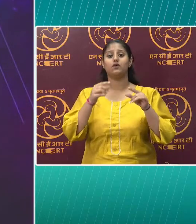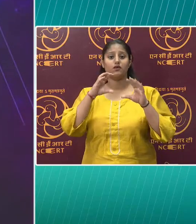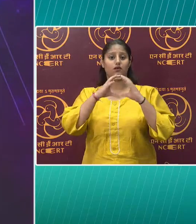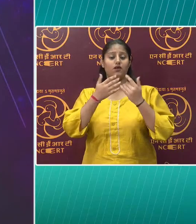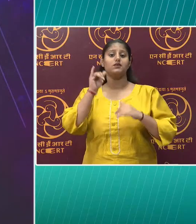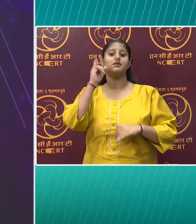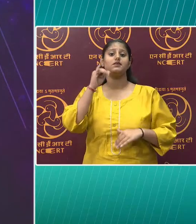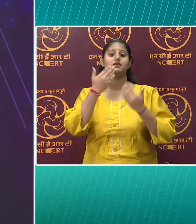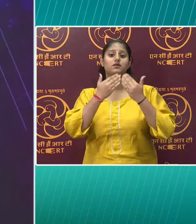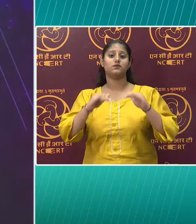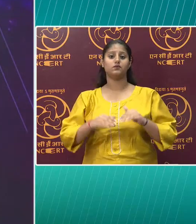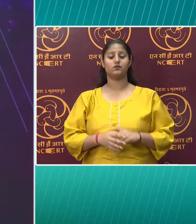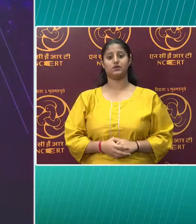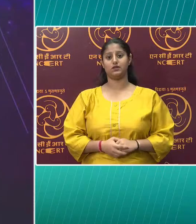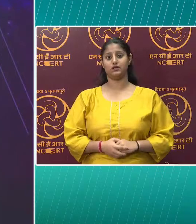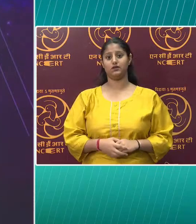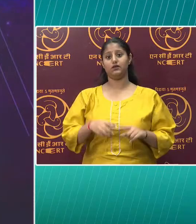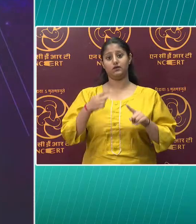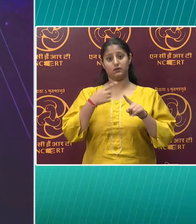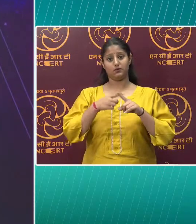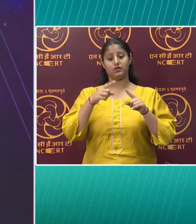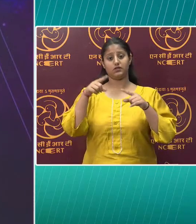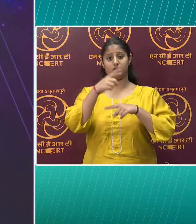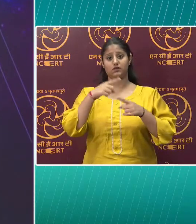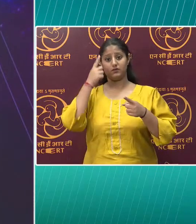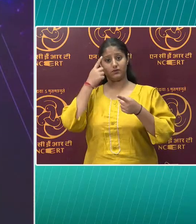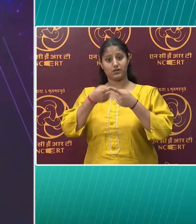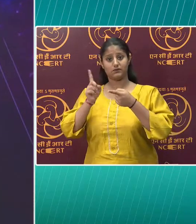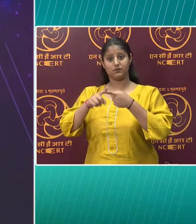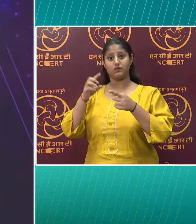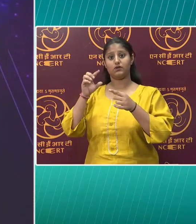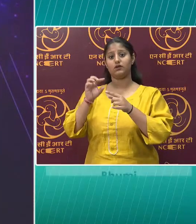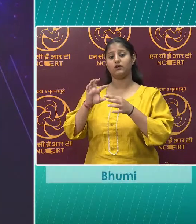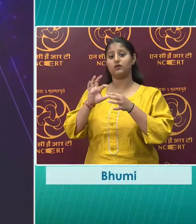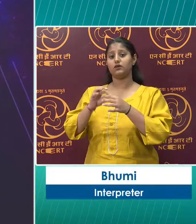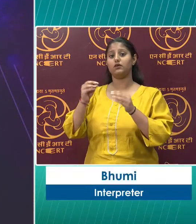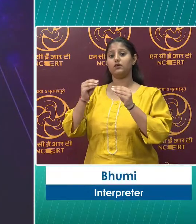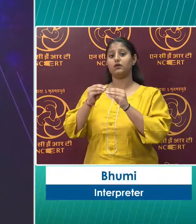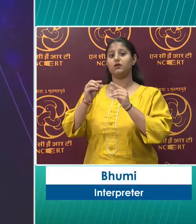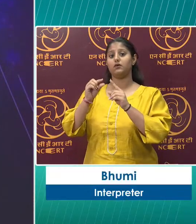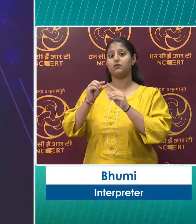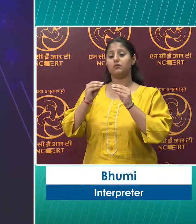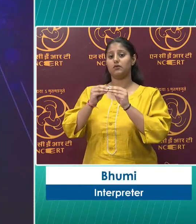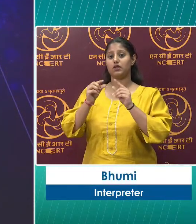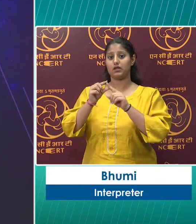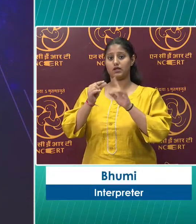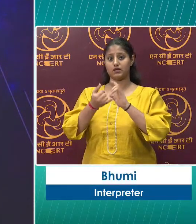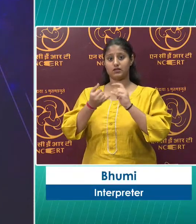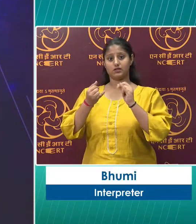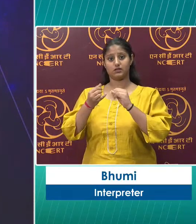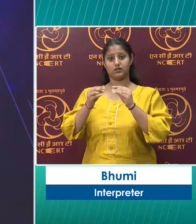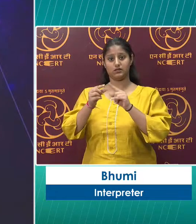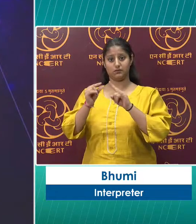6 books. And joining us today is Professor V.S. Mehrotra from